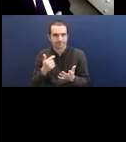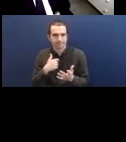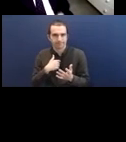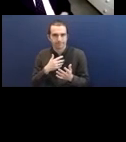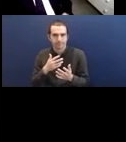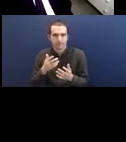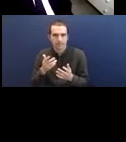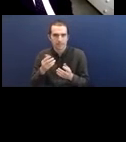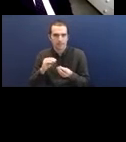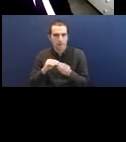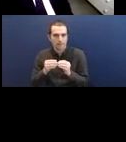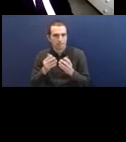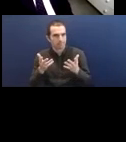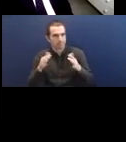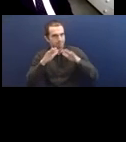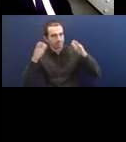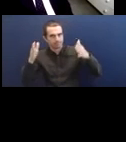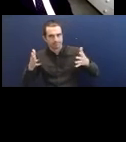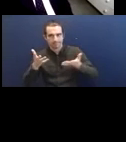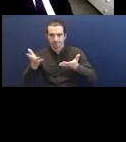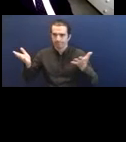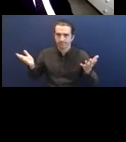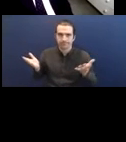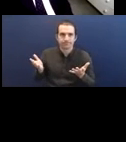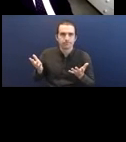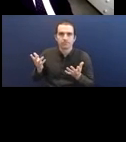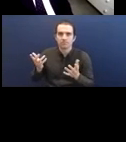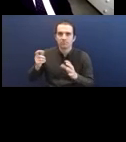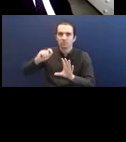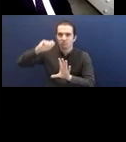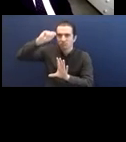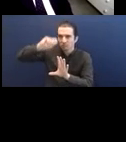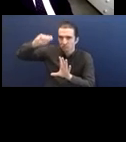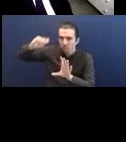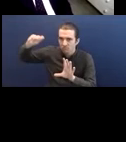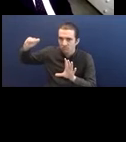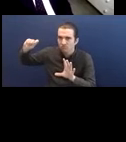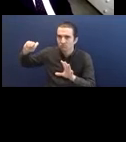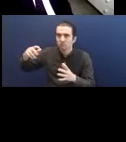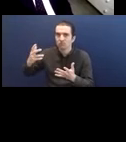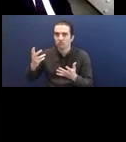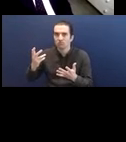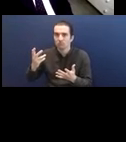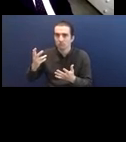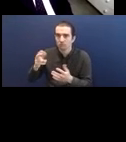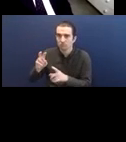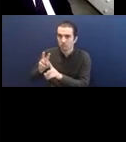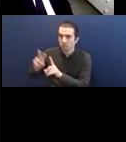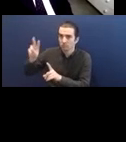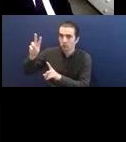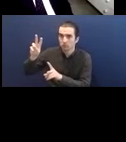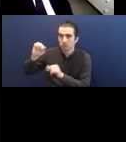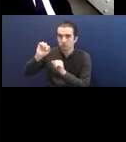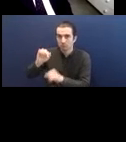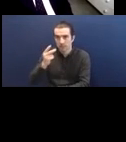work. At Ebotwe, the school-based support team work to promote inclusion within the whole community. We